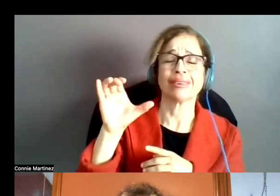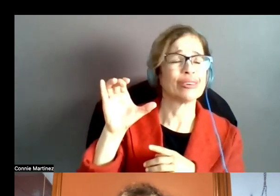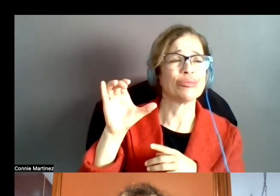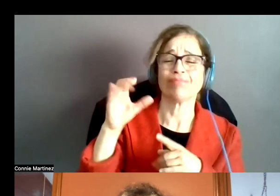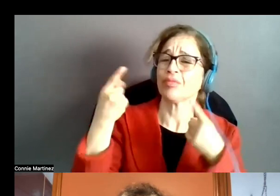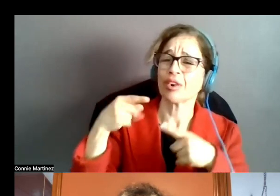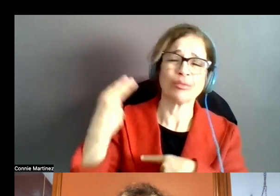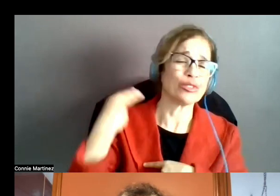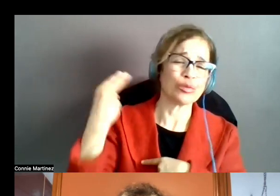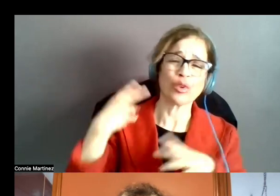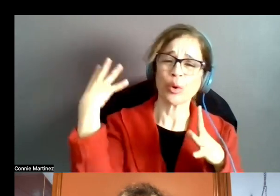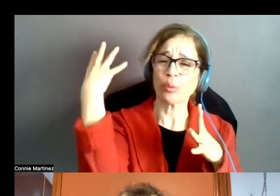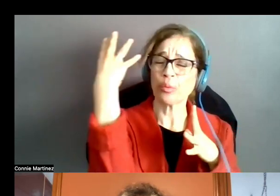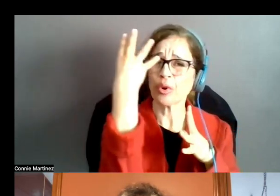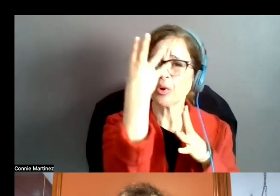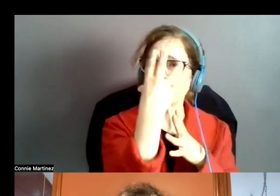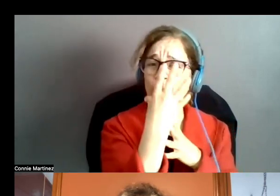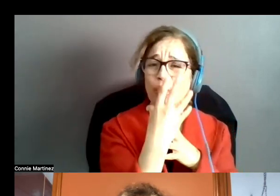resulted in a beautiful